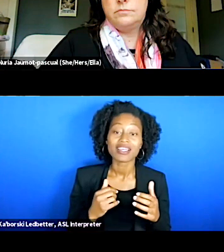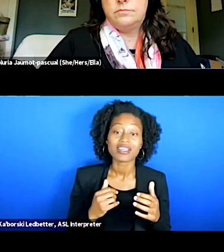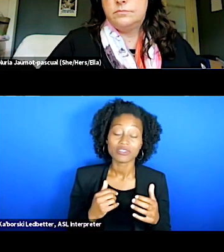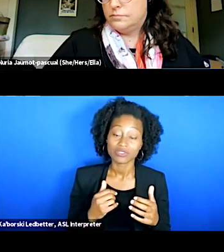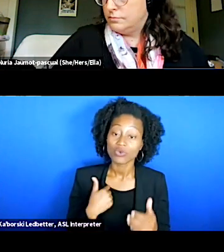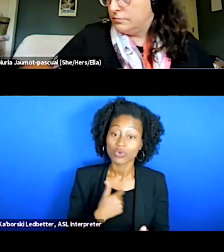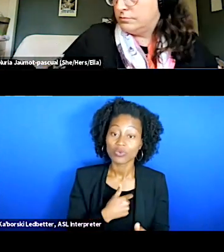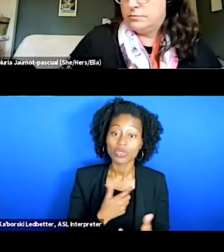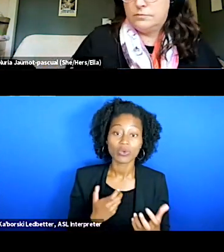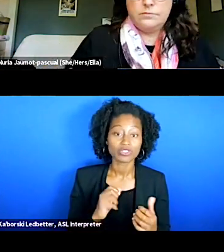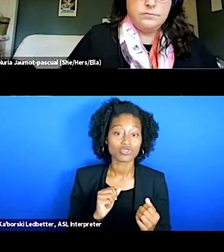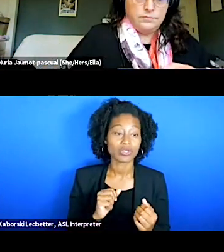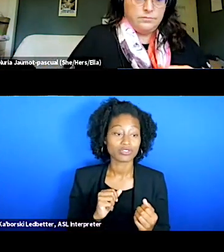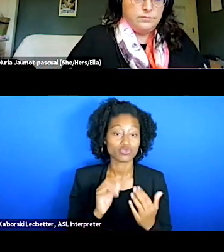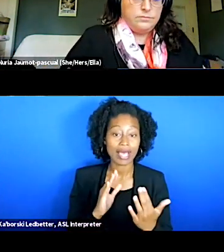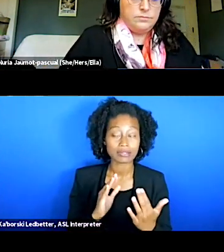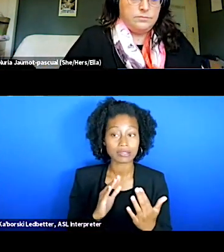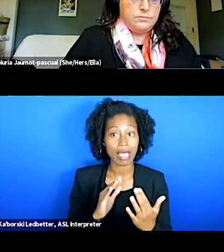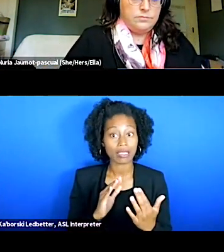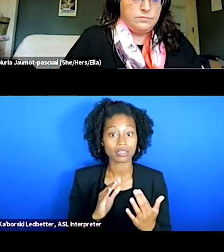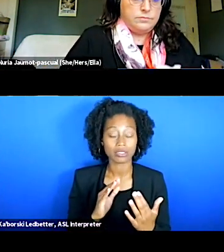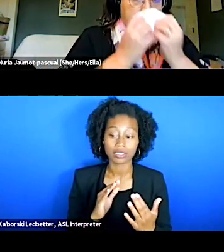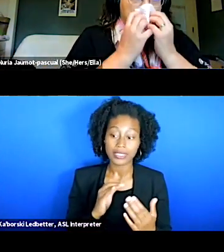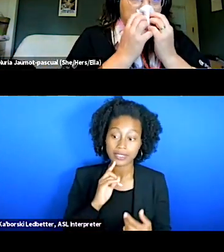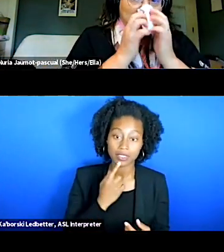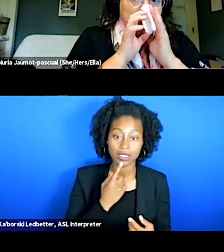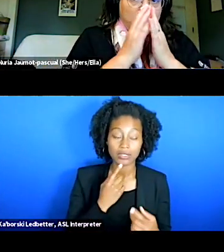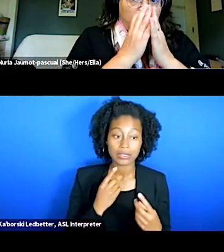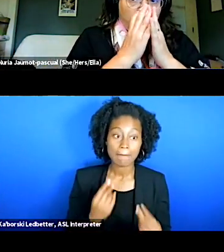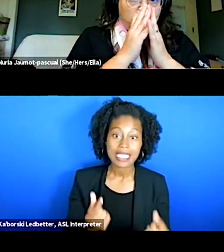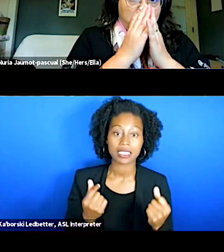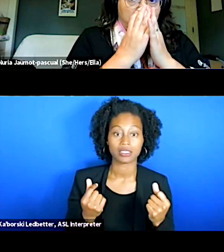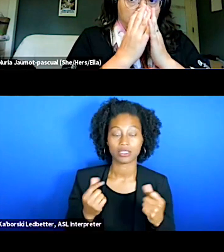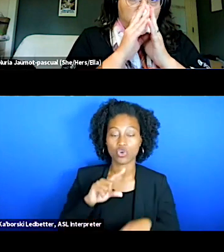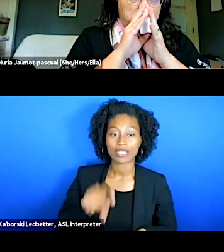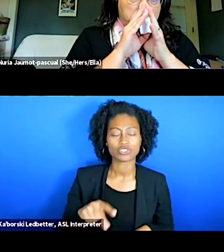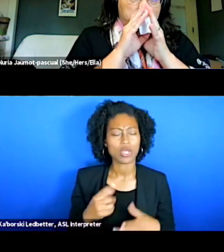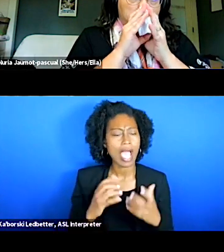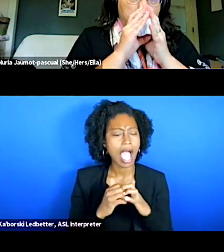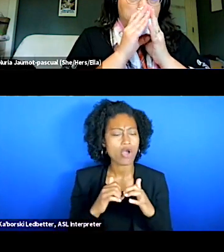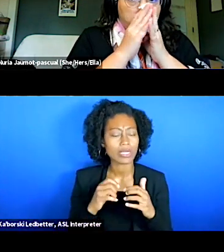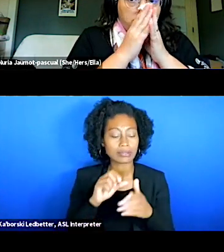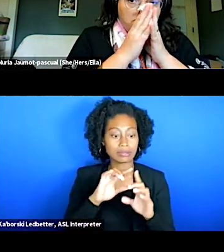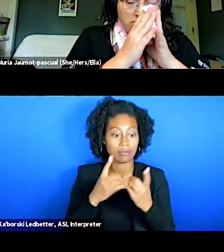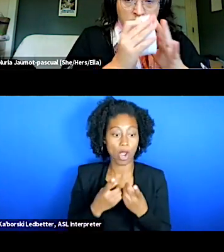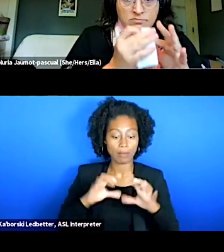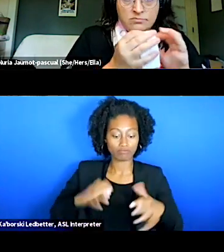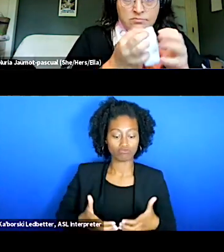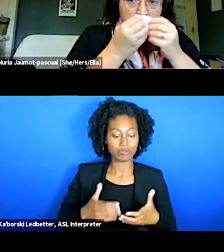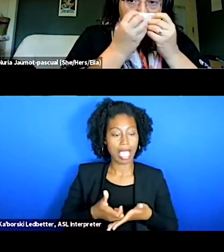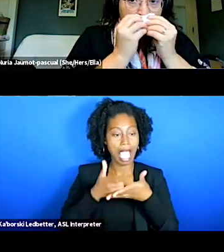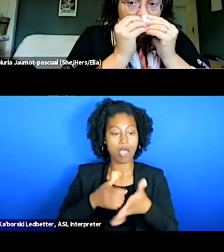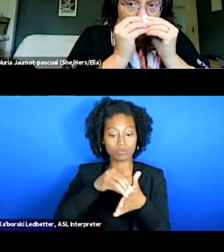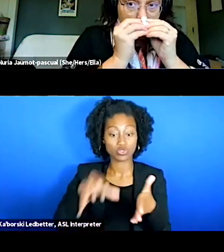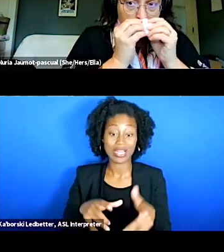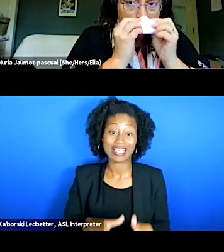address pressing questions like what can departments do right now to help students, especially women of